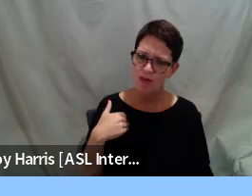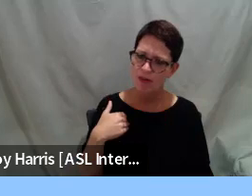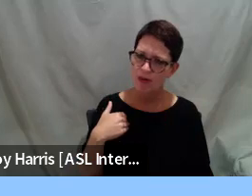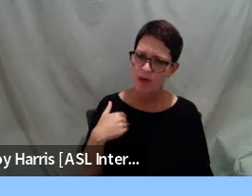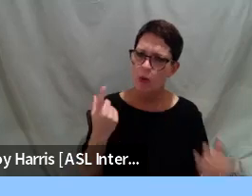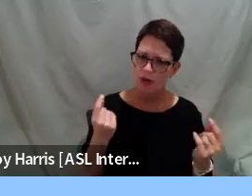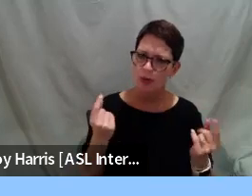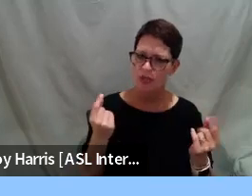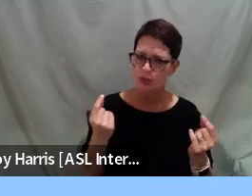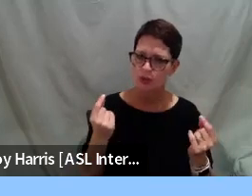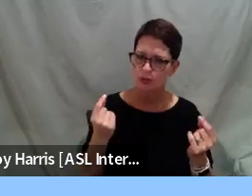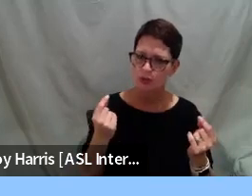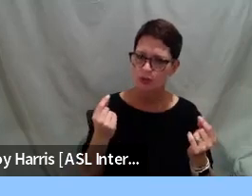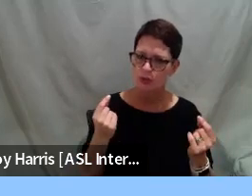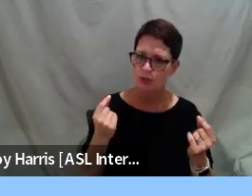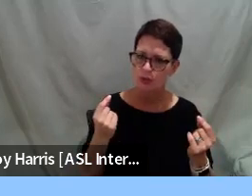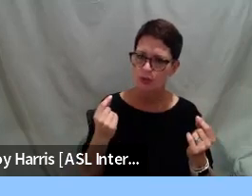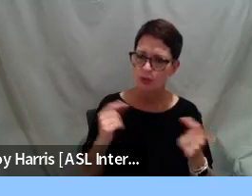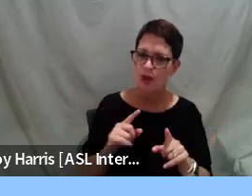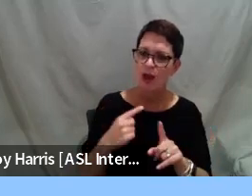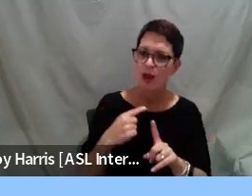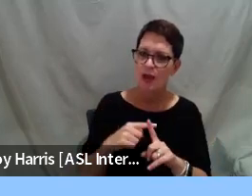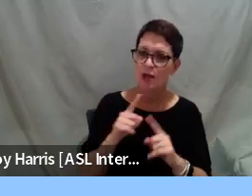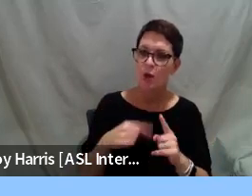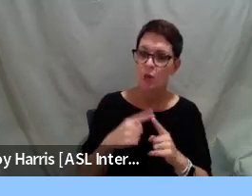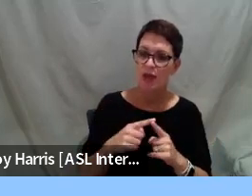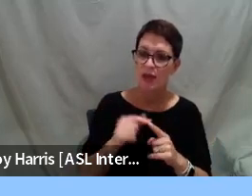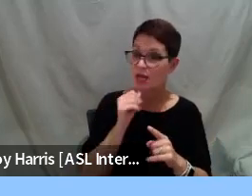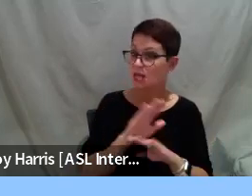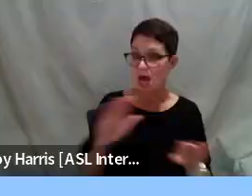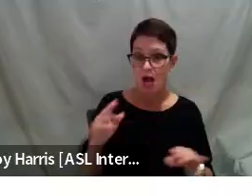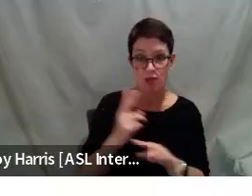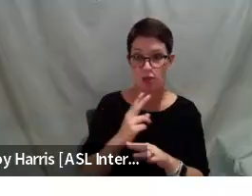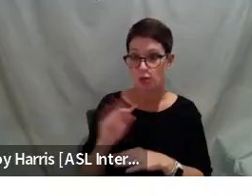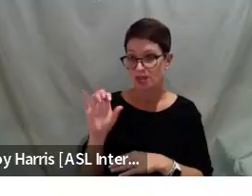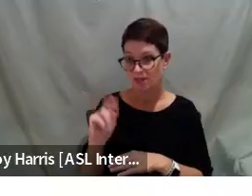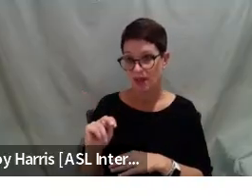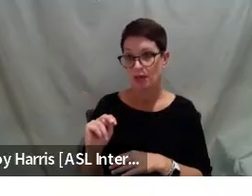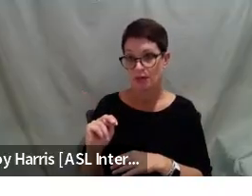home, and when you should not use a fan.